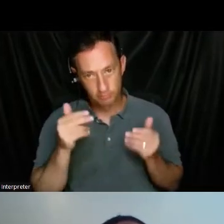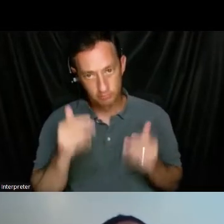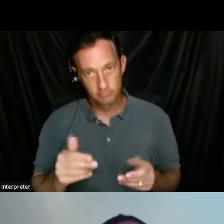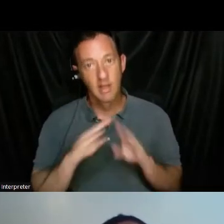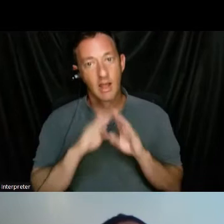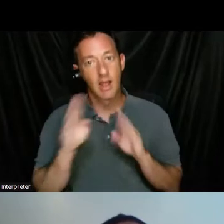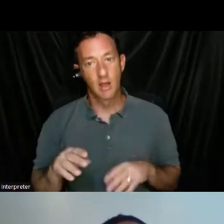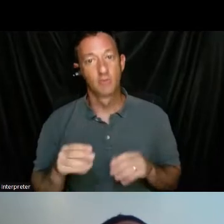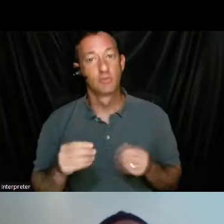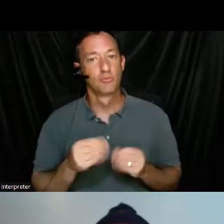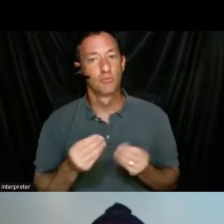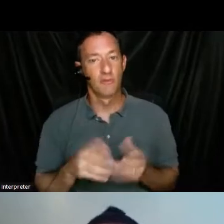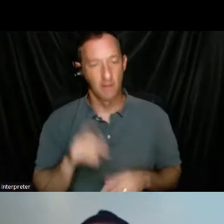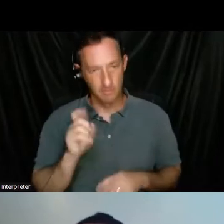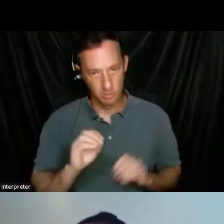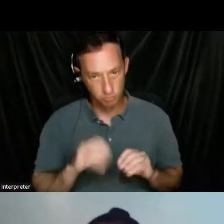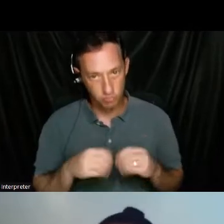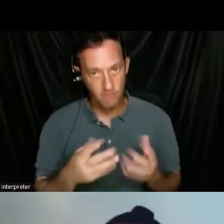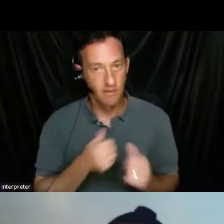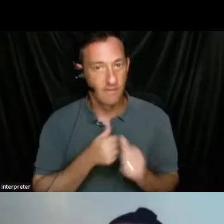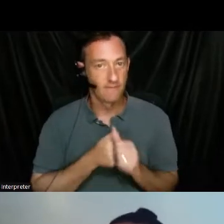provide it under the law.